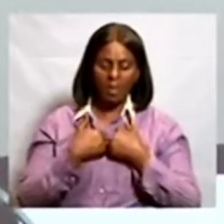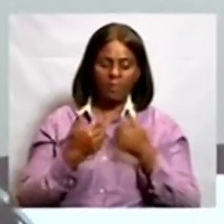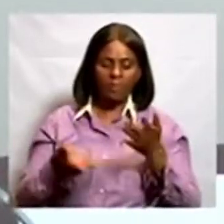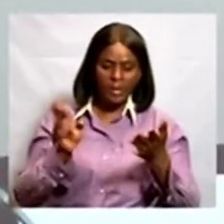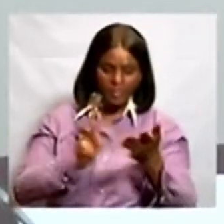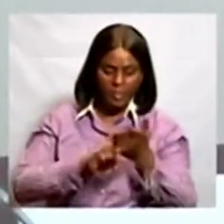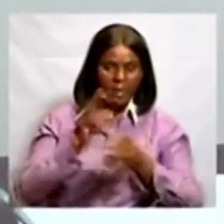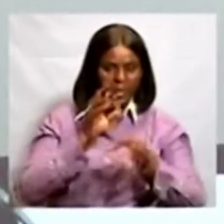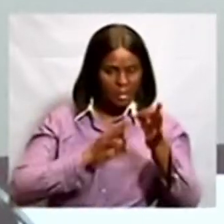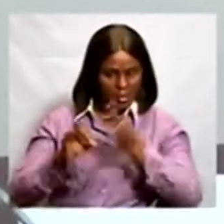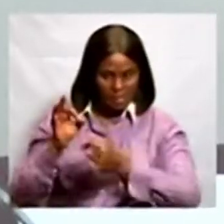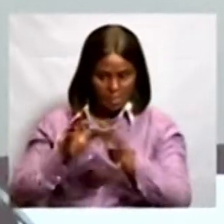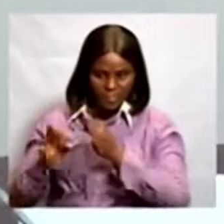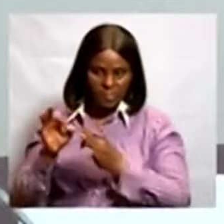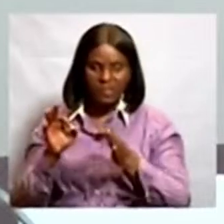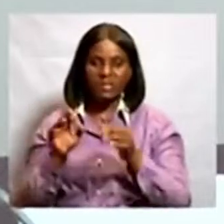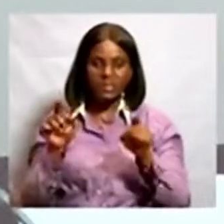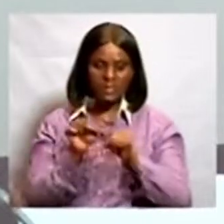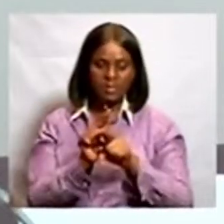redefined and